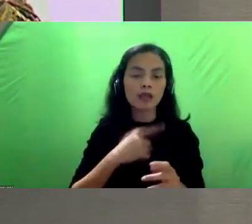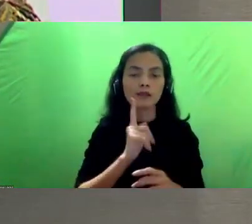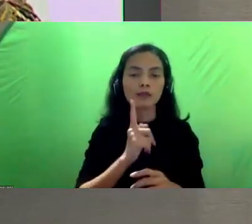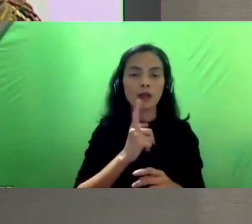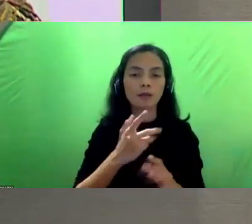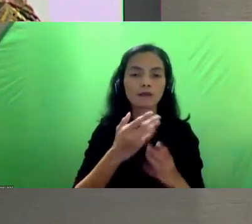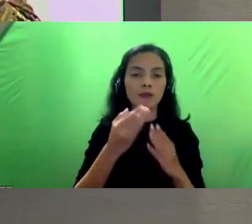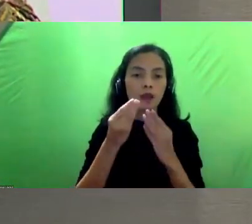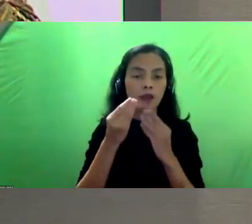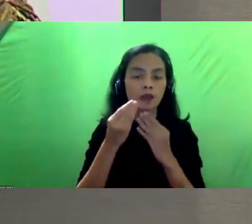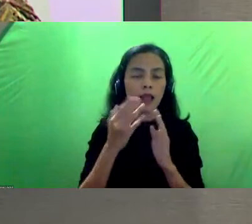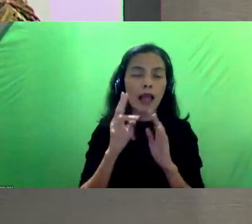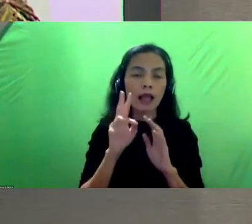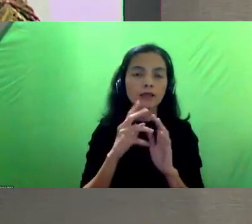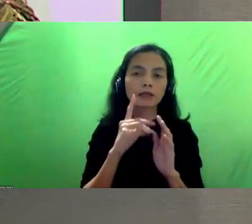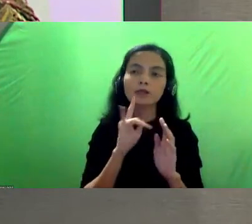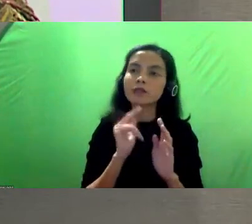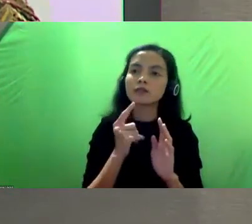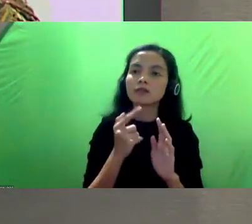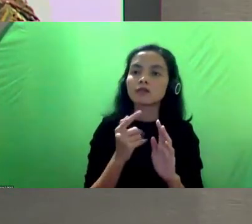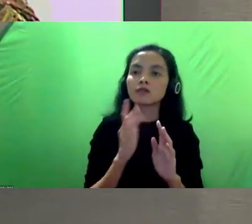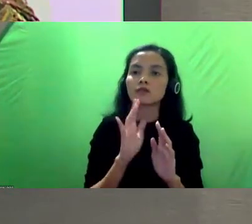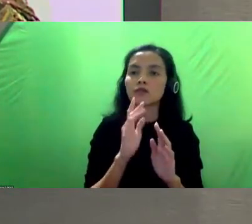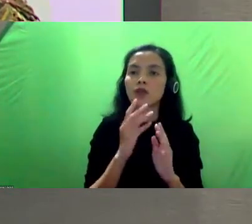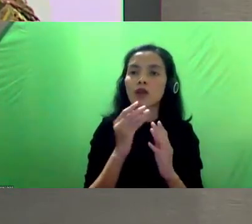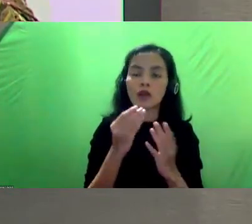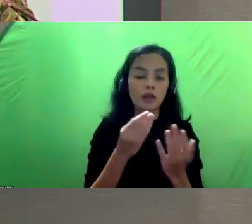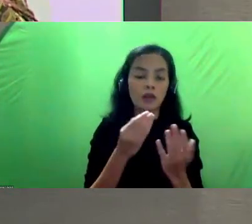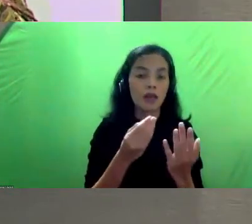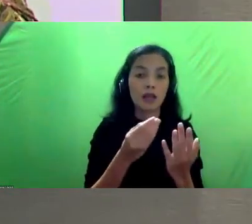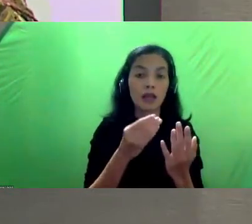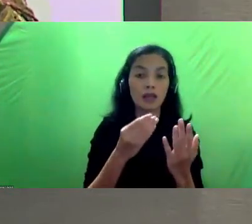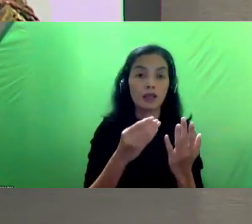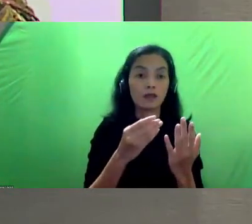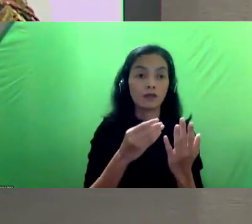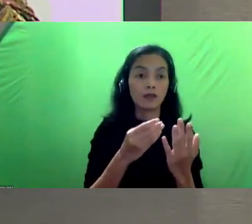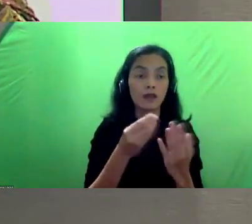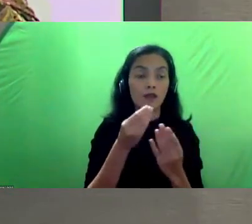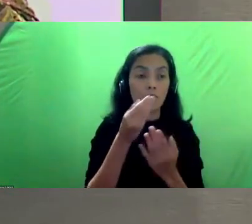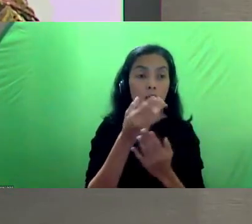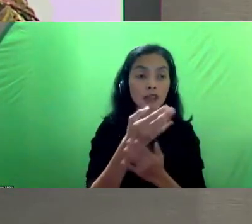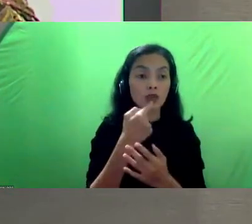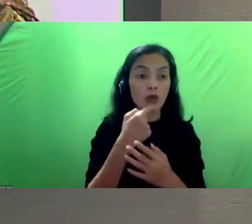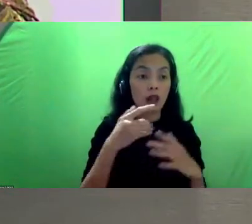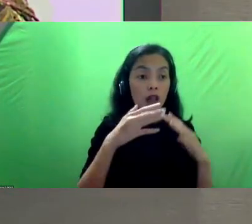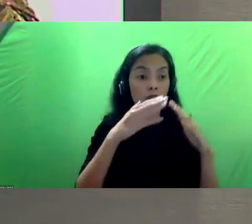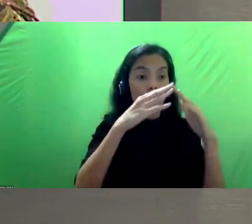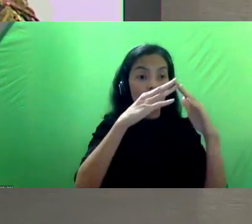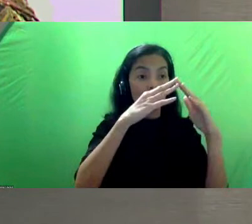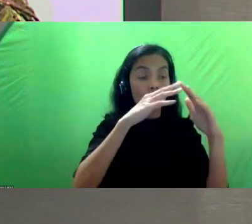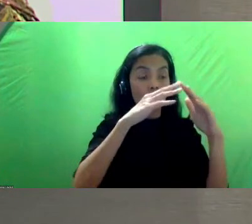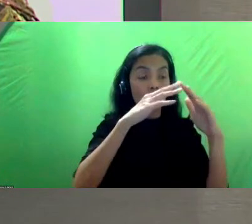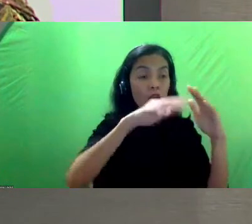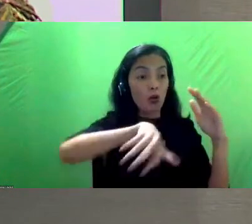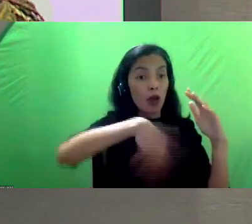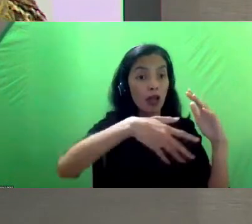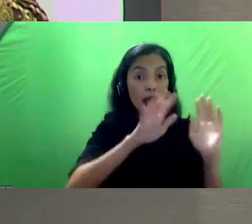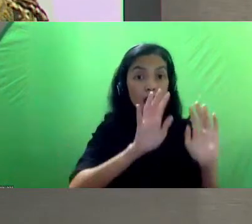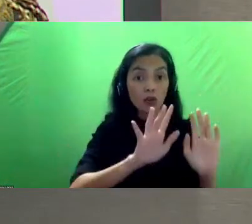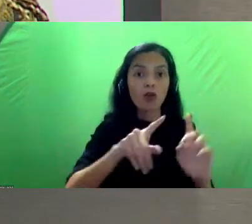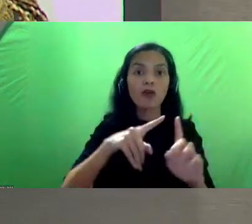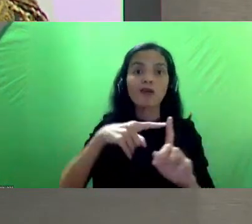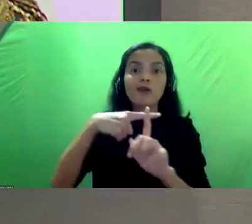information not just can be extracted at the household level, but also at the individual level. So and